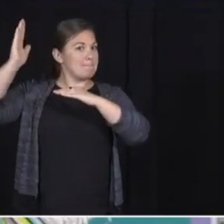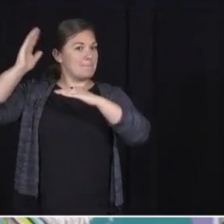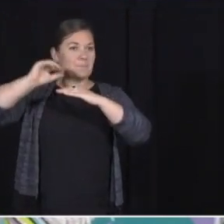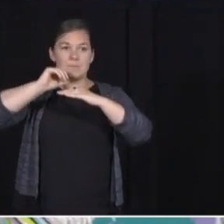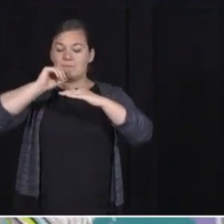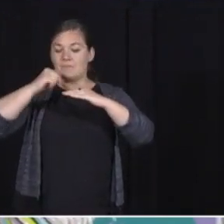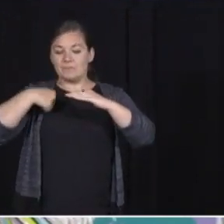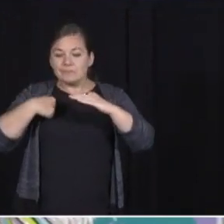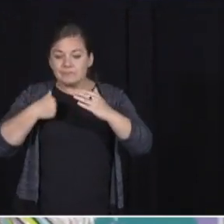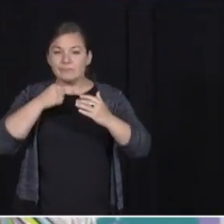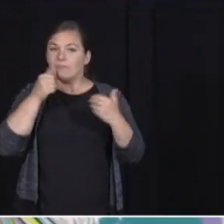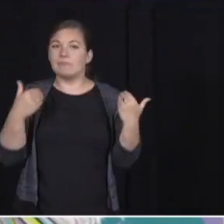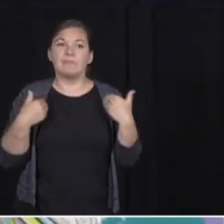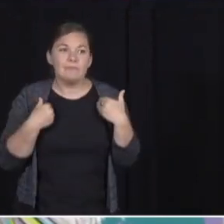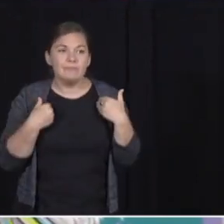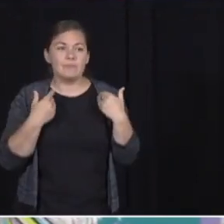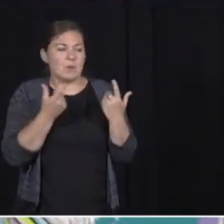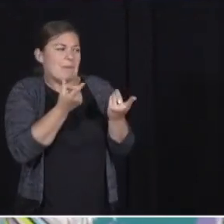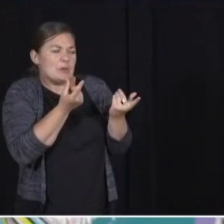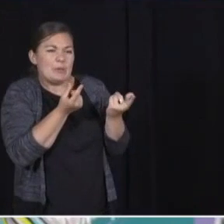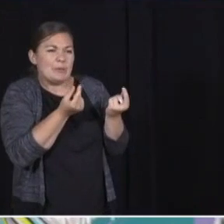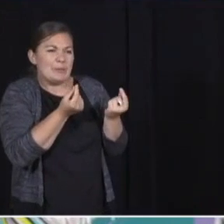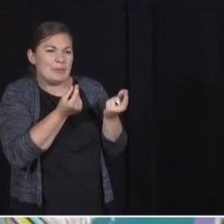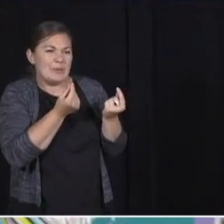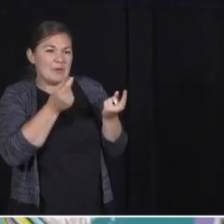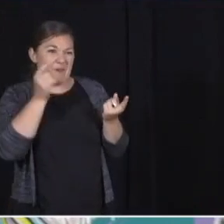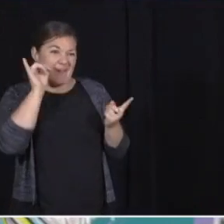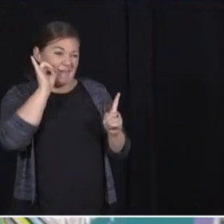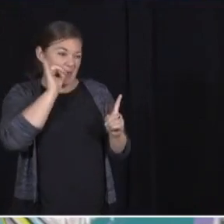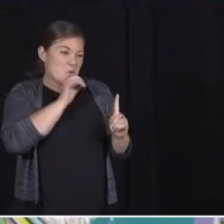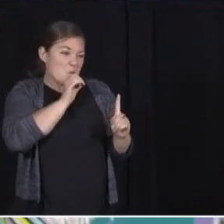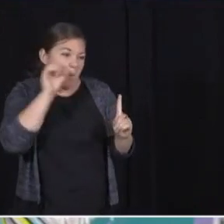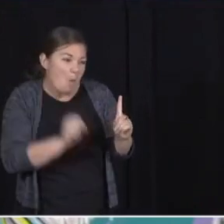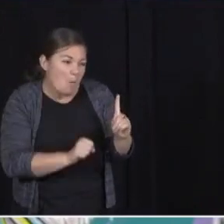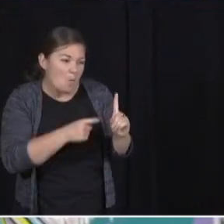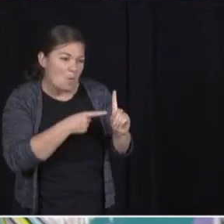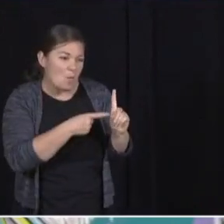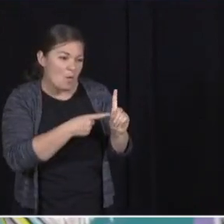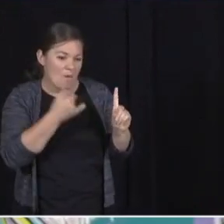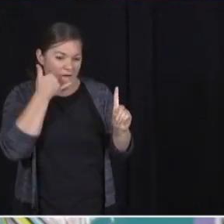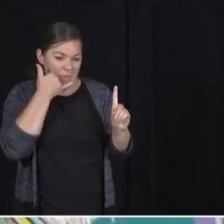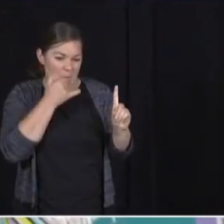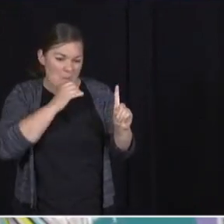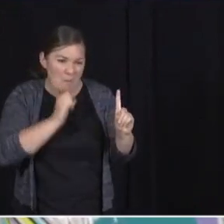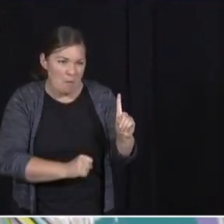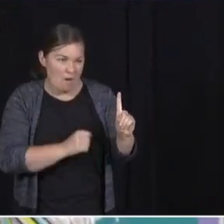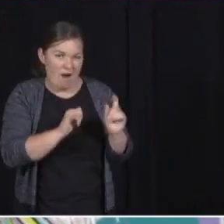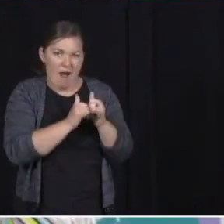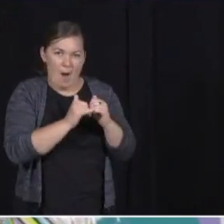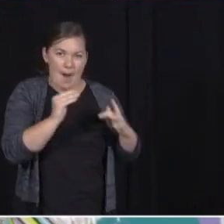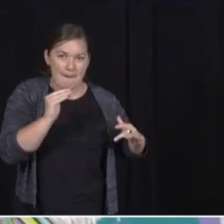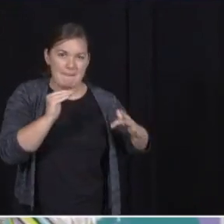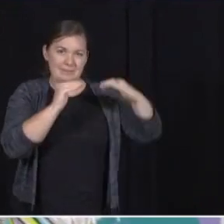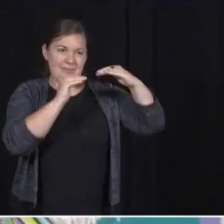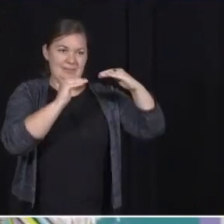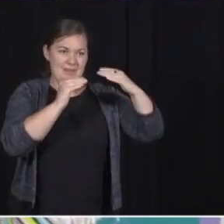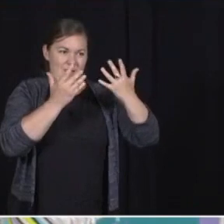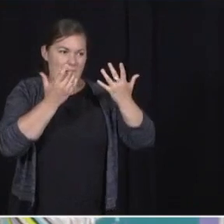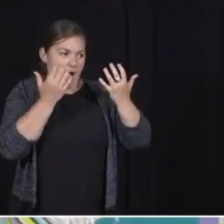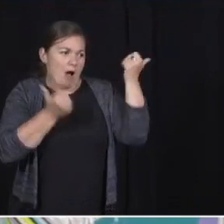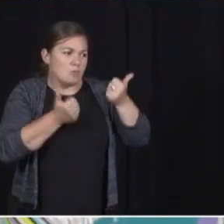message? Is their phone just too old? Do you have a rule of thumb on which phones this should be working